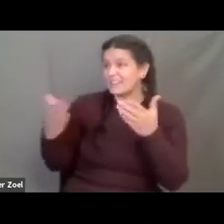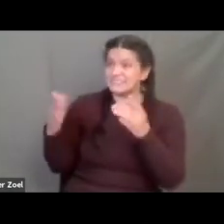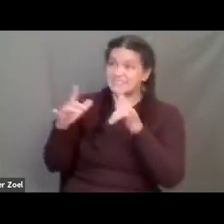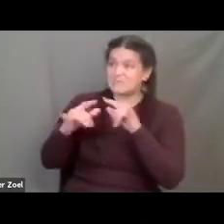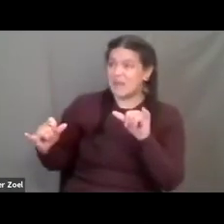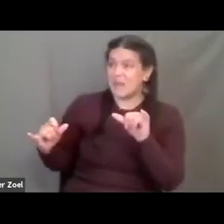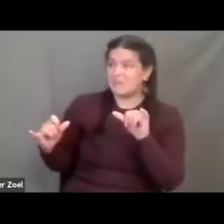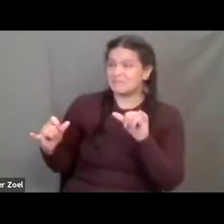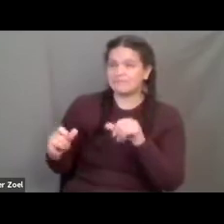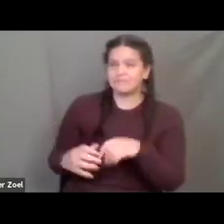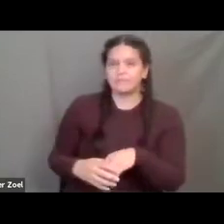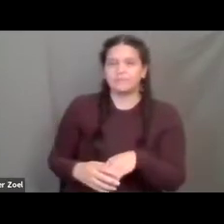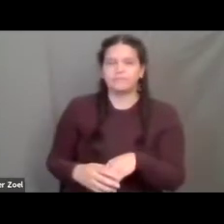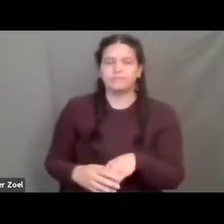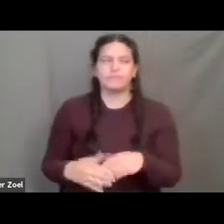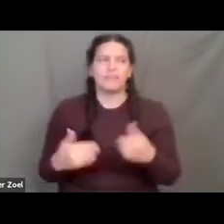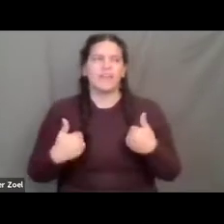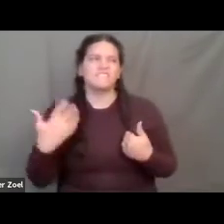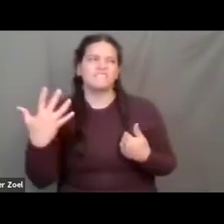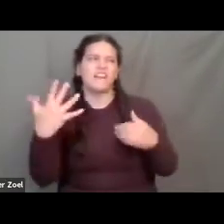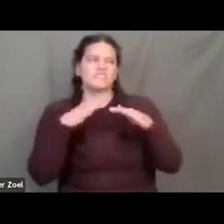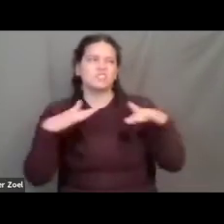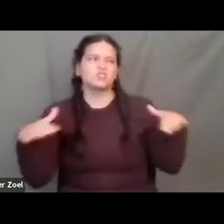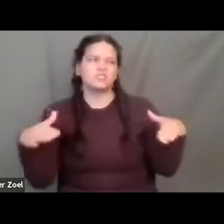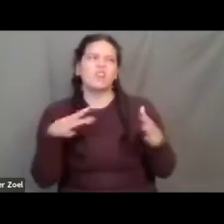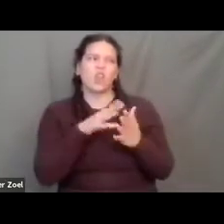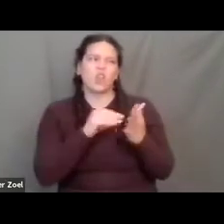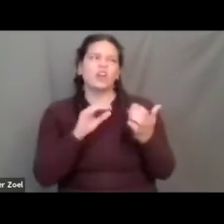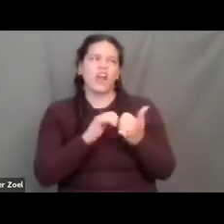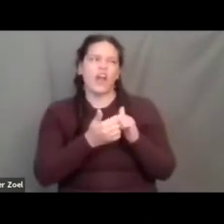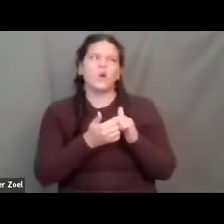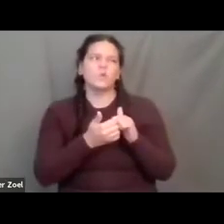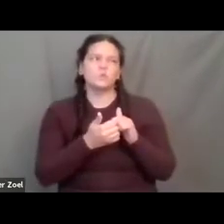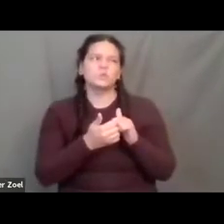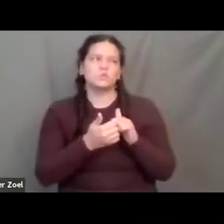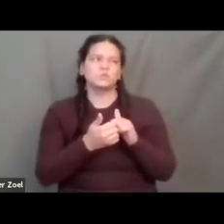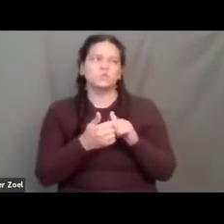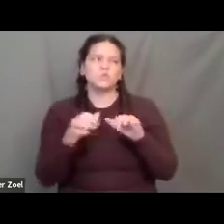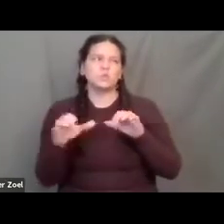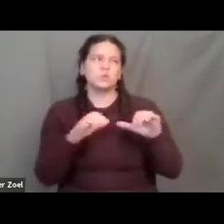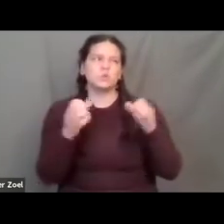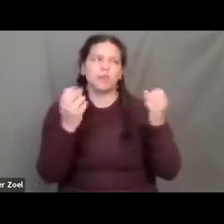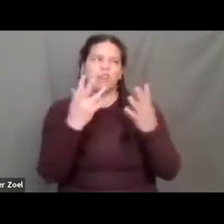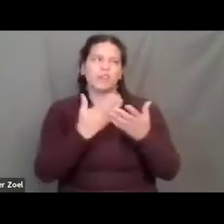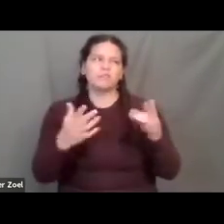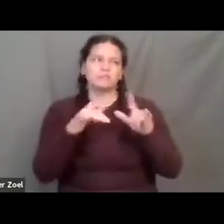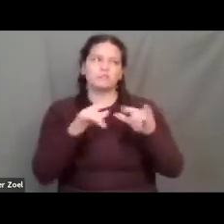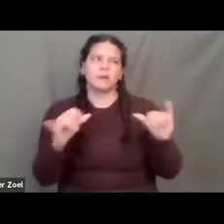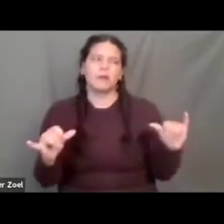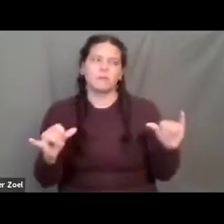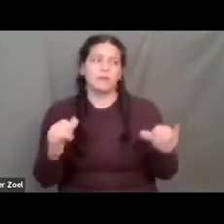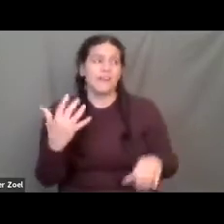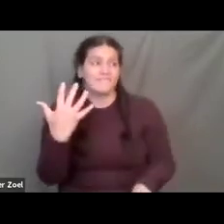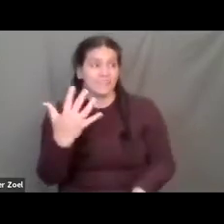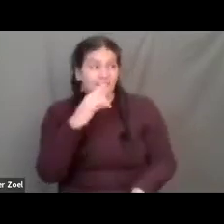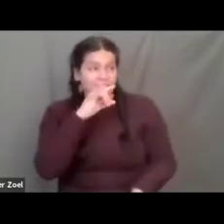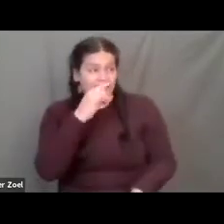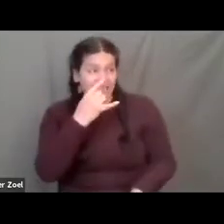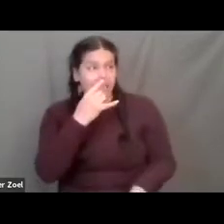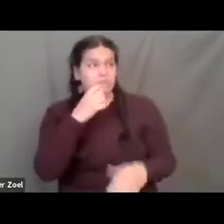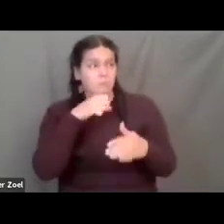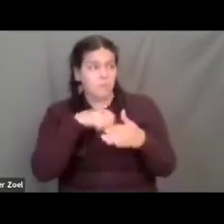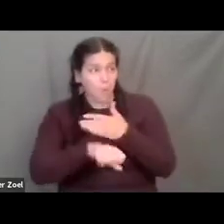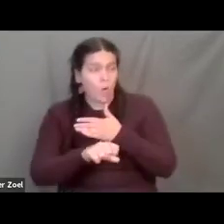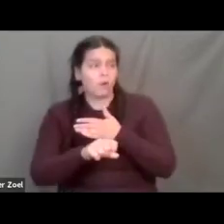I have 5 kids, so I had learned how to multitask. 5 kids born within seven